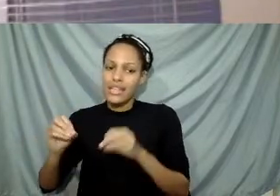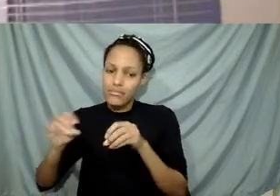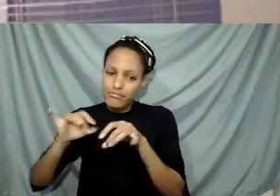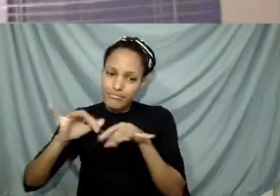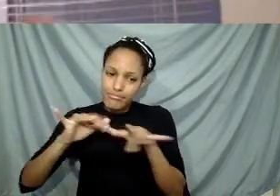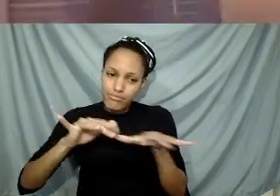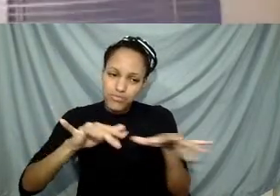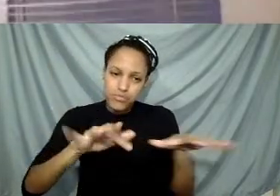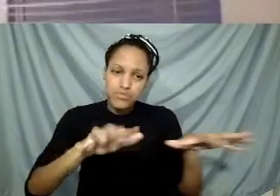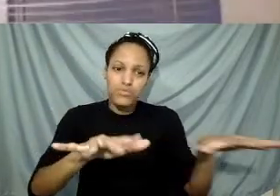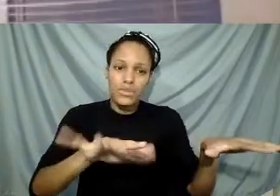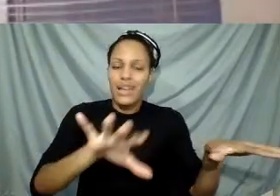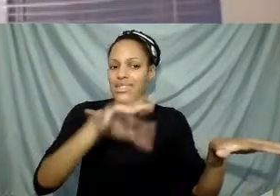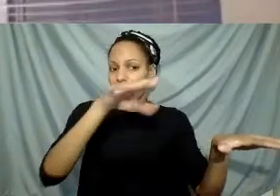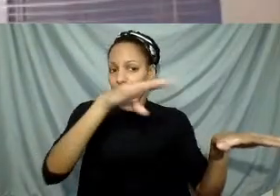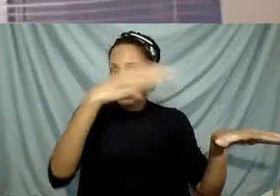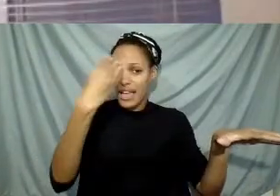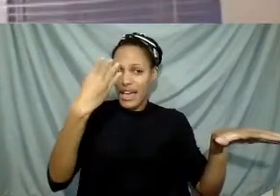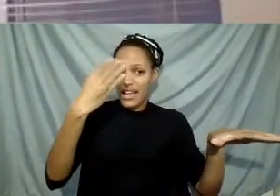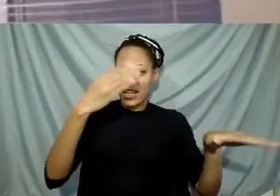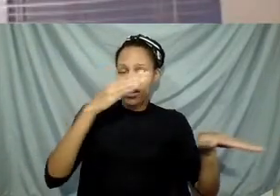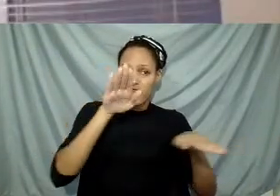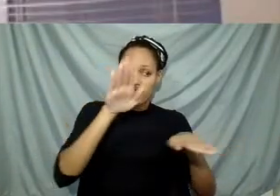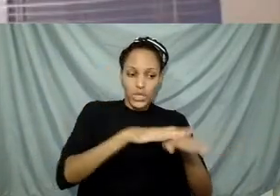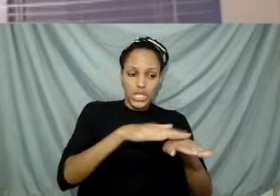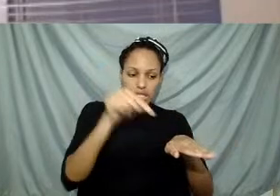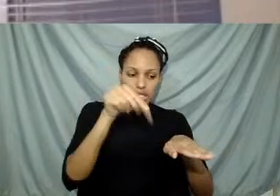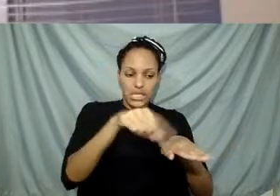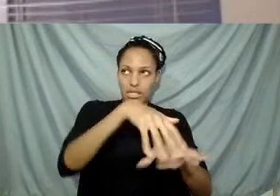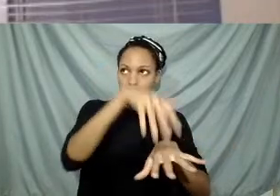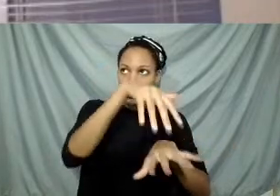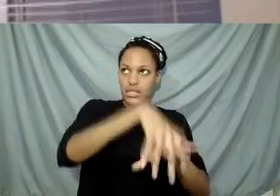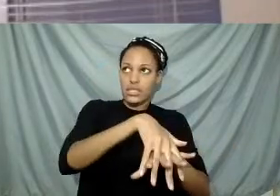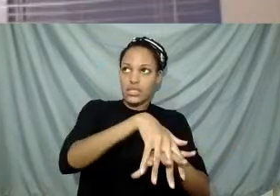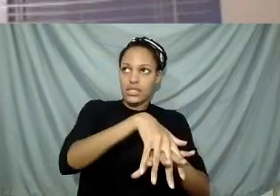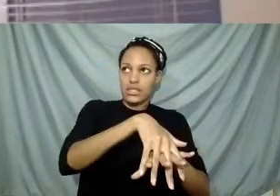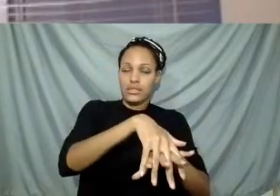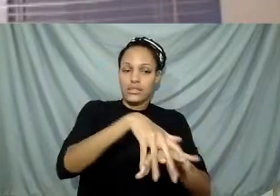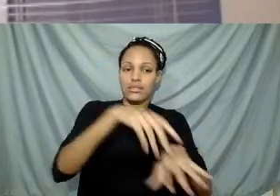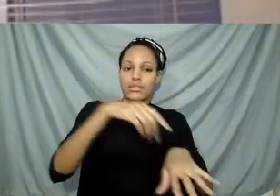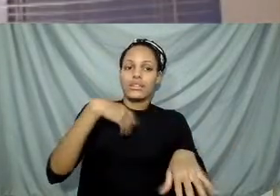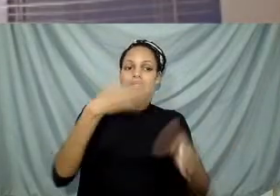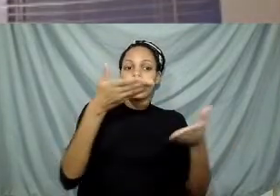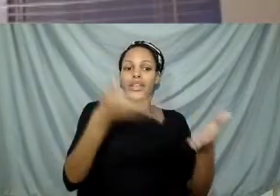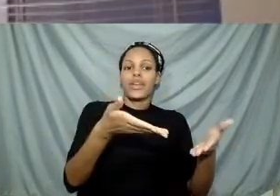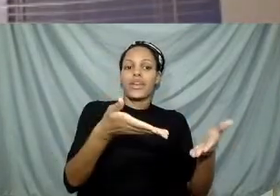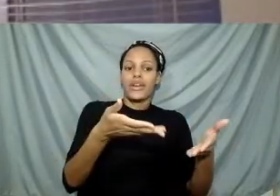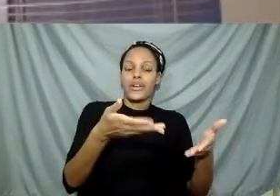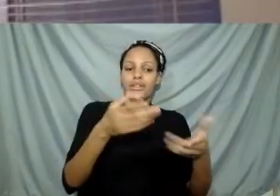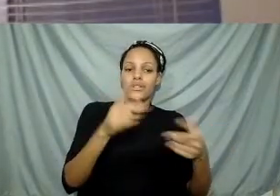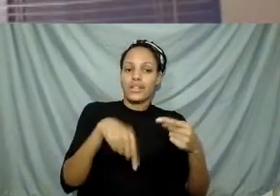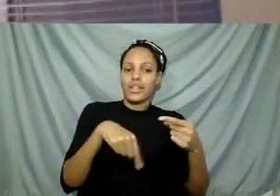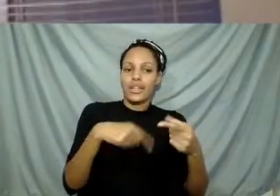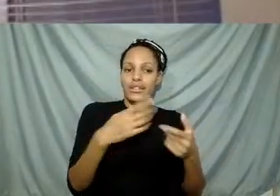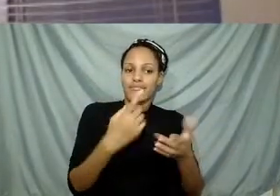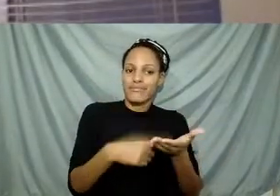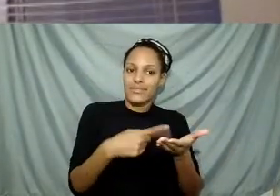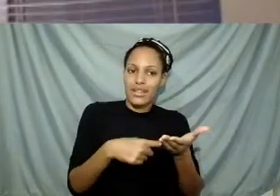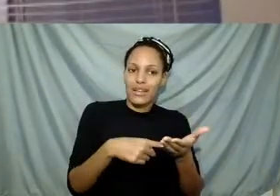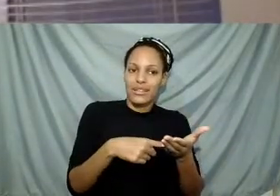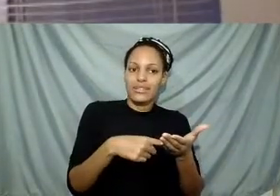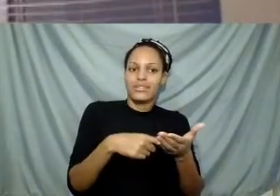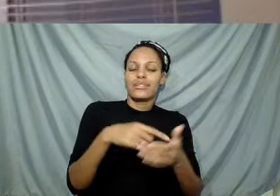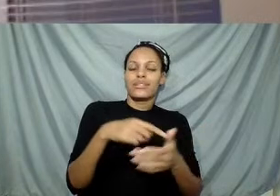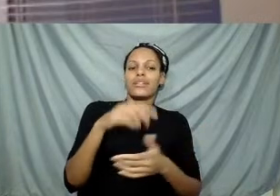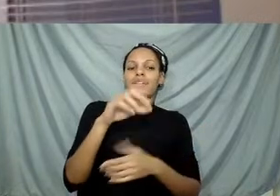Black footprint is all over the world. So you can't talk about classical music and not talk about